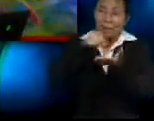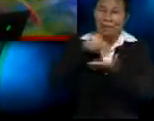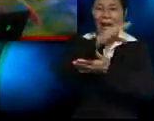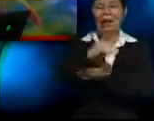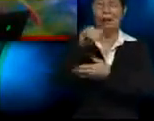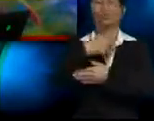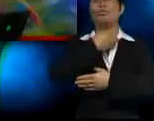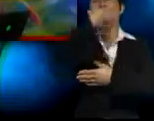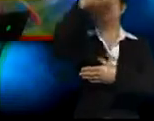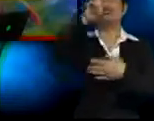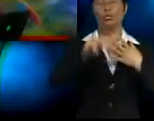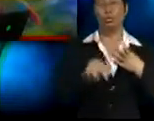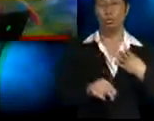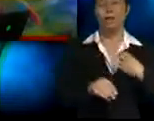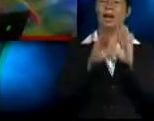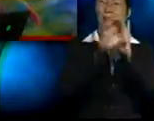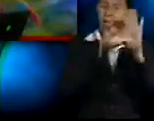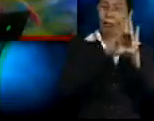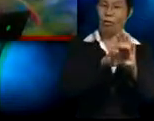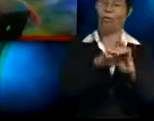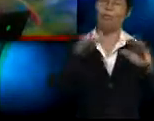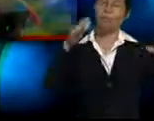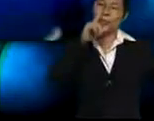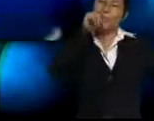goose are the few examples of birds.